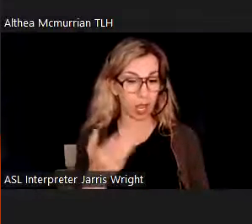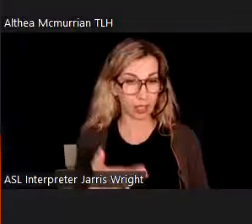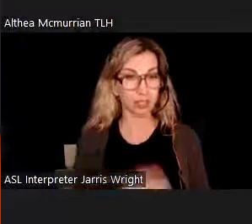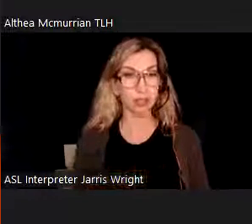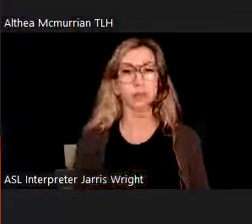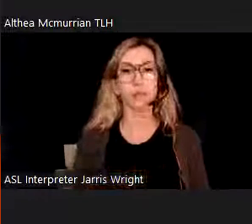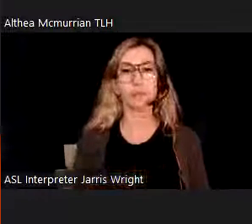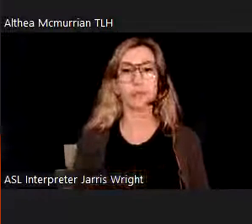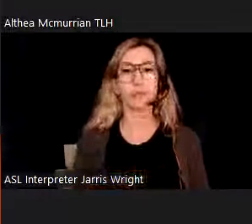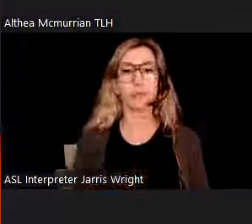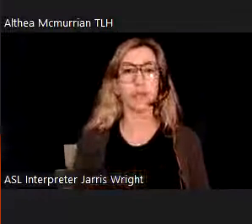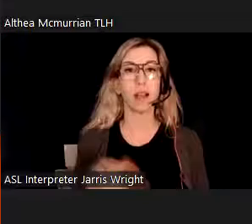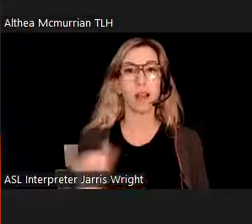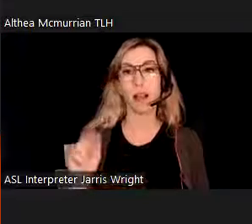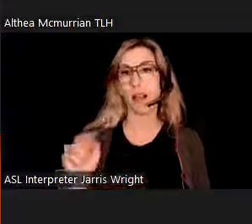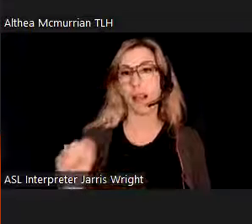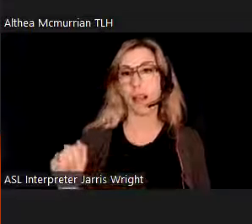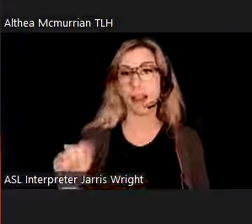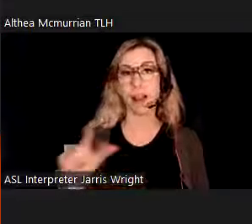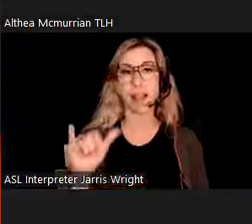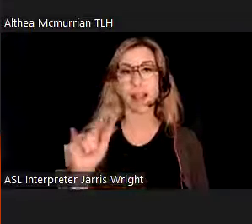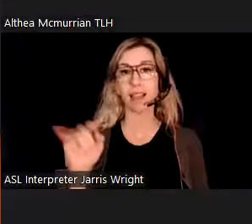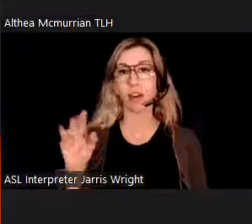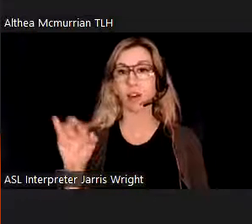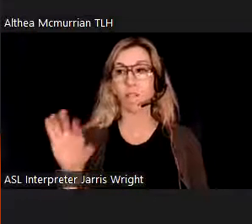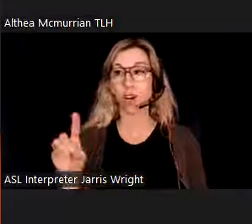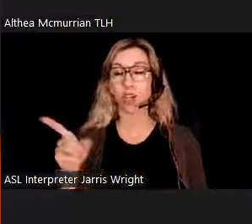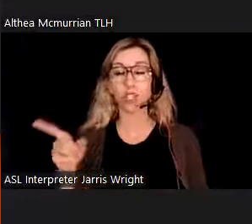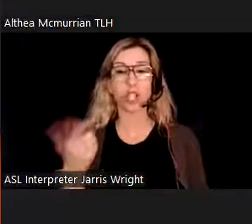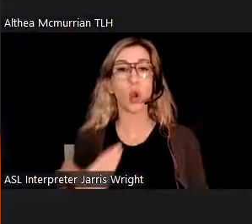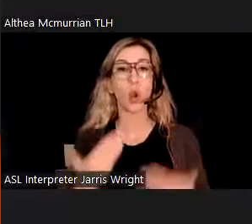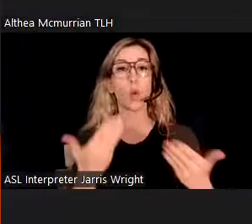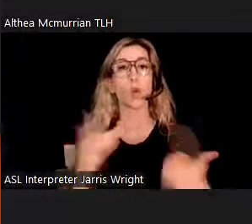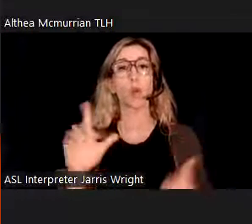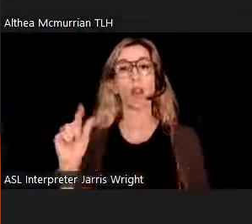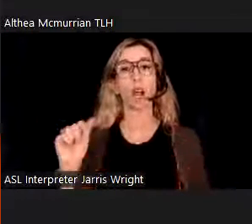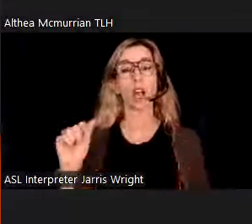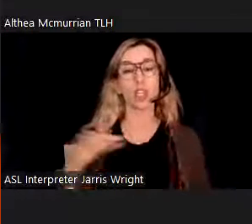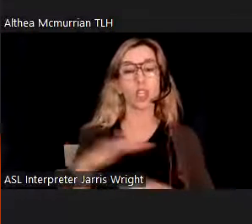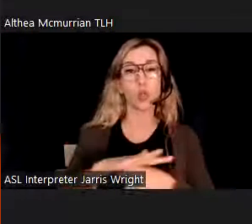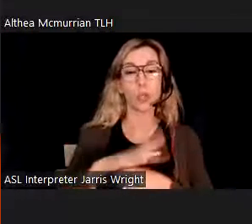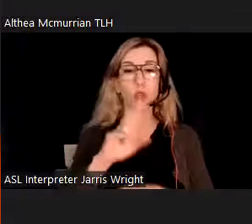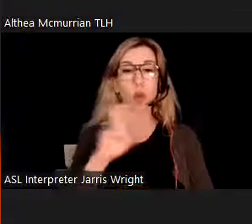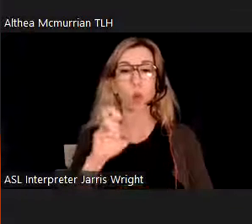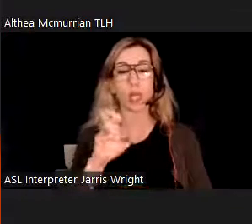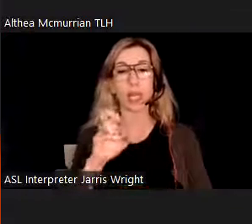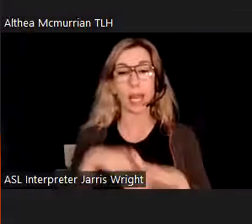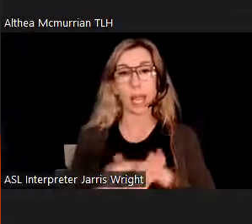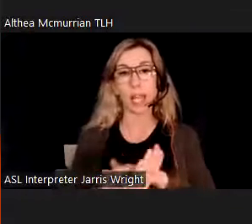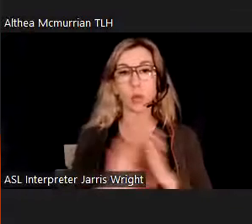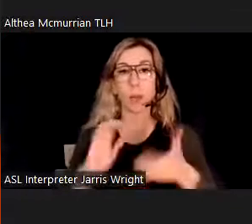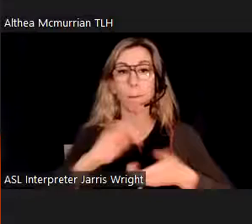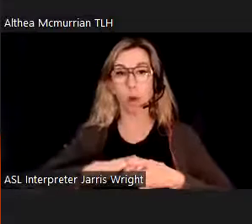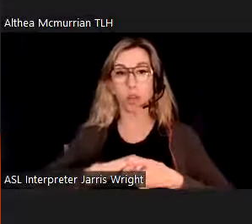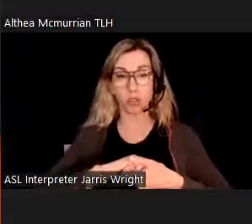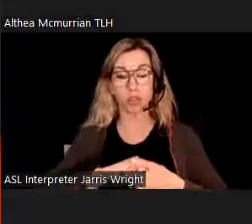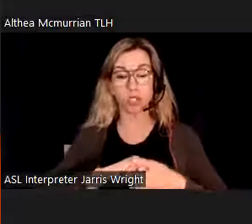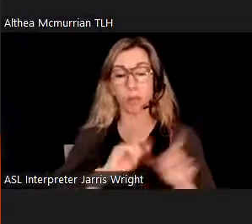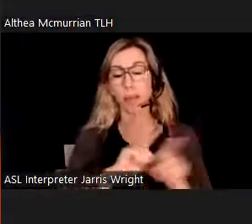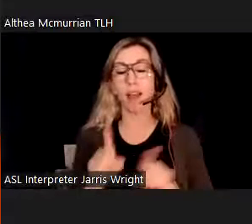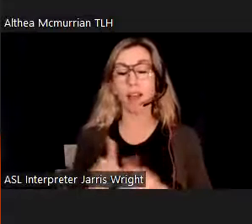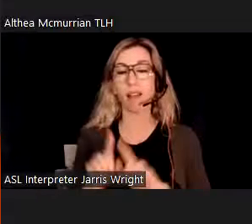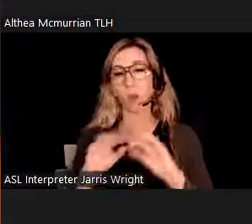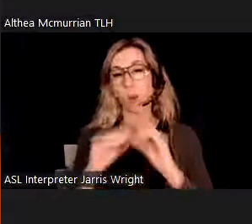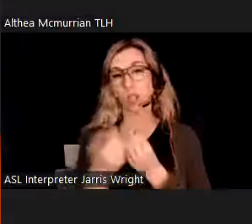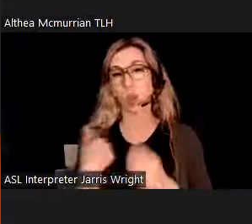Anna Littleford has recommended the Los Angeles Regional Reentry Partnership as an organization that we